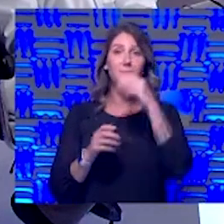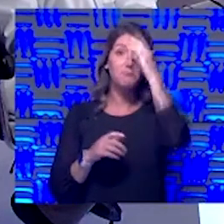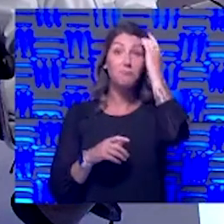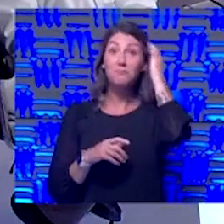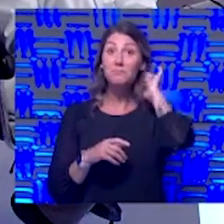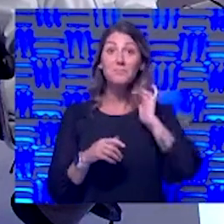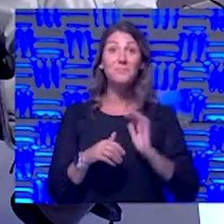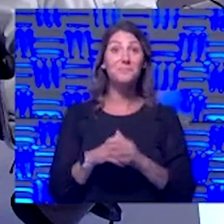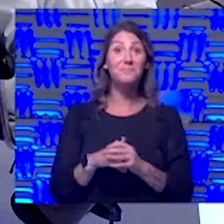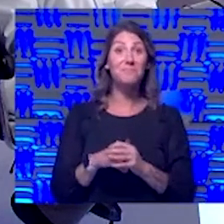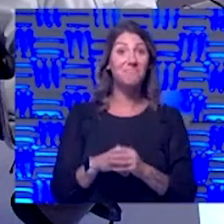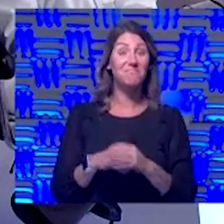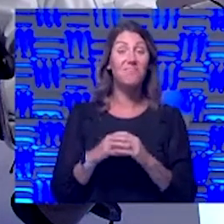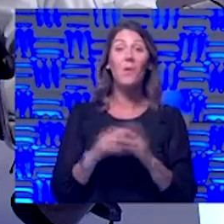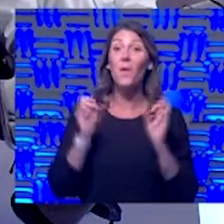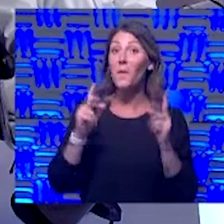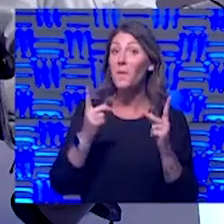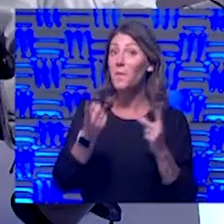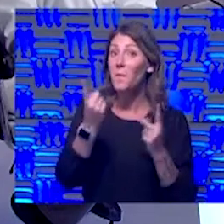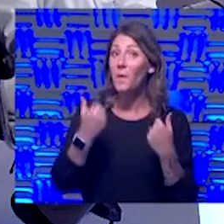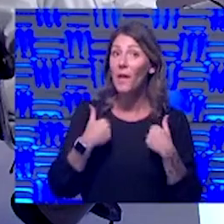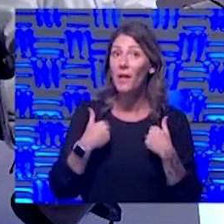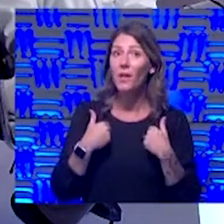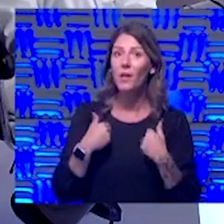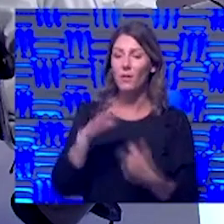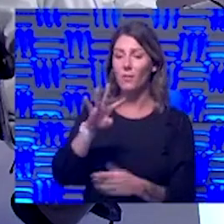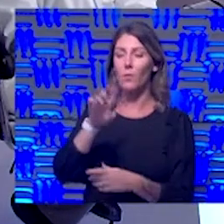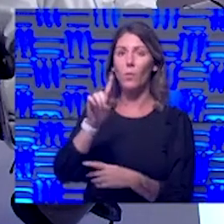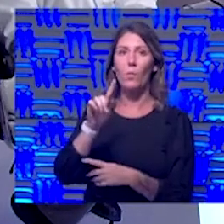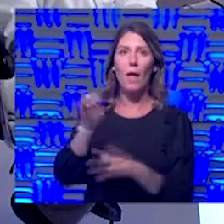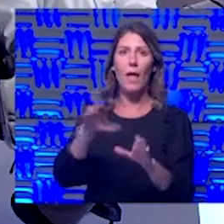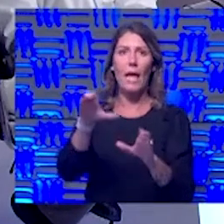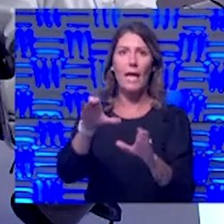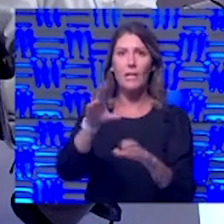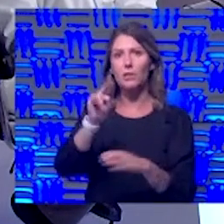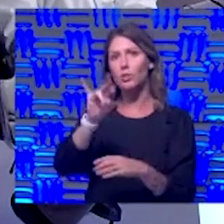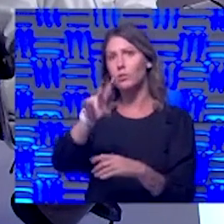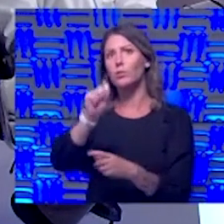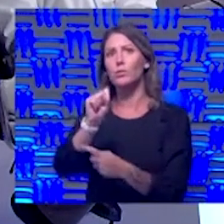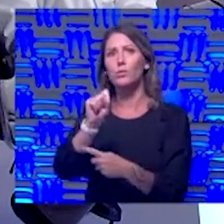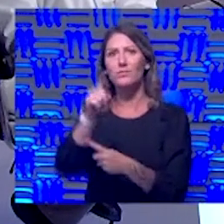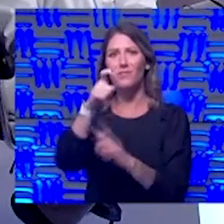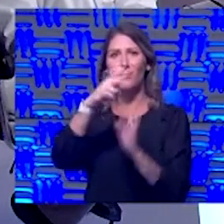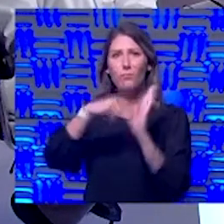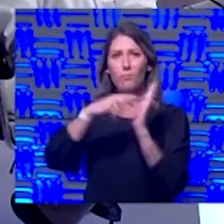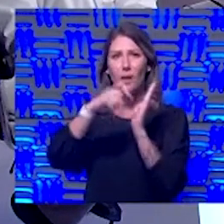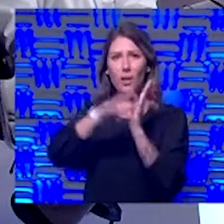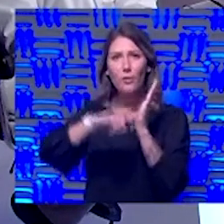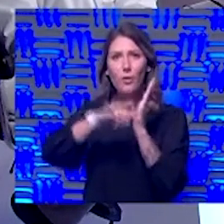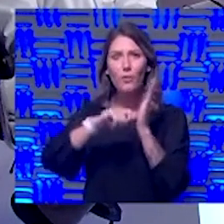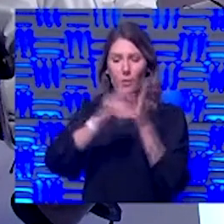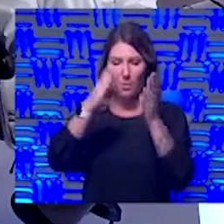All right, what do you got? I do have one from 41 Action News. They read an article about a person that was a